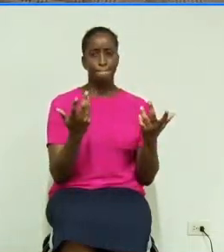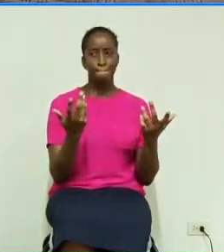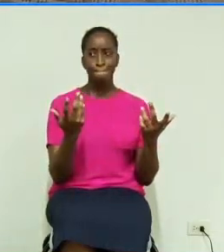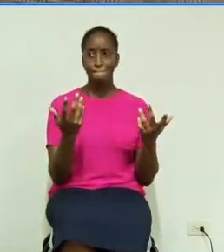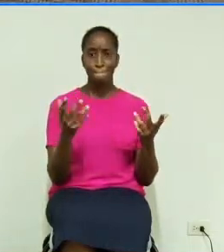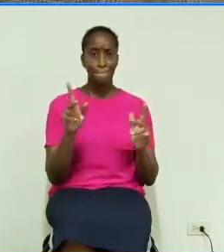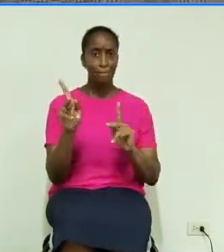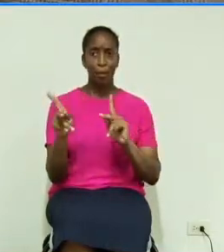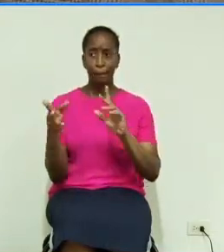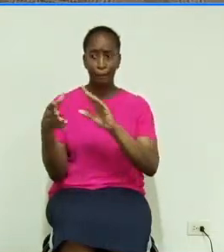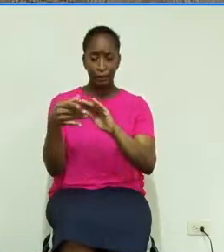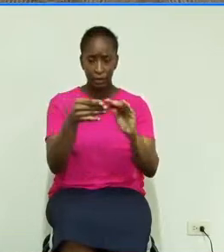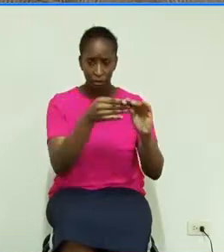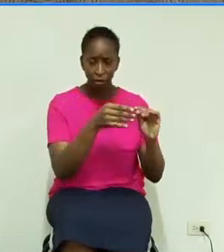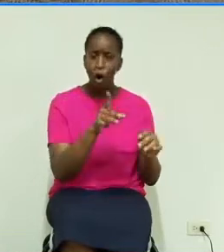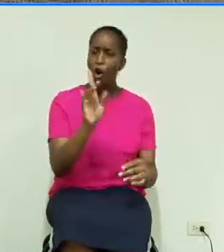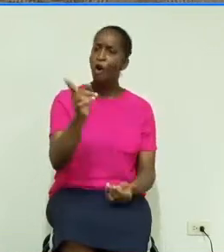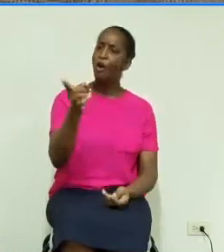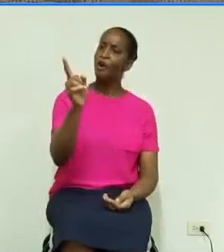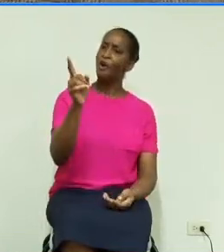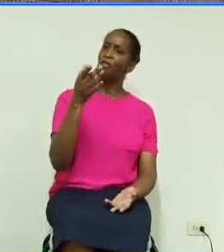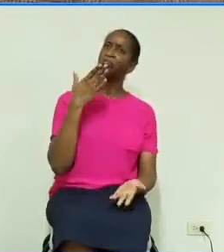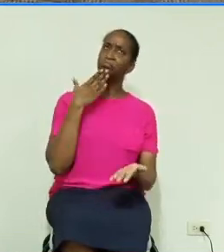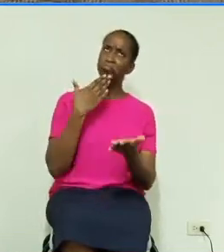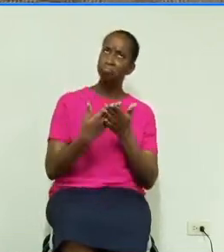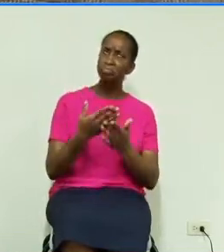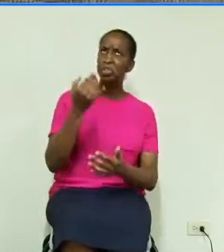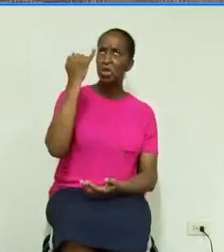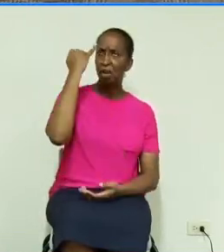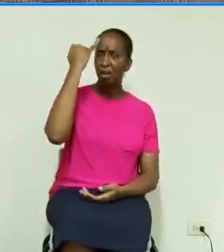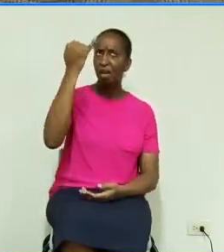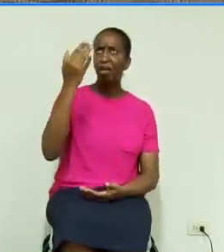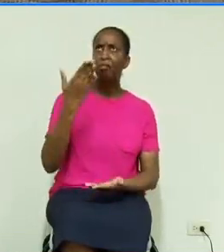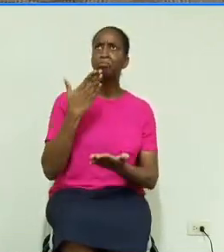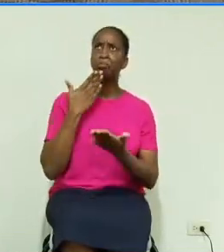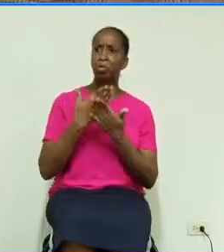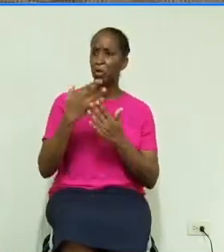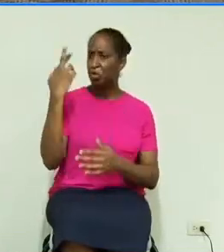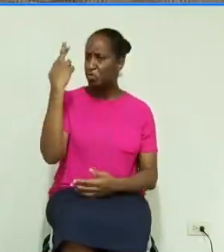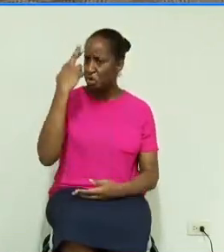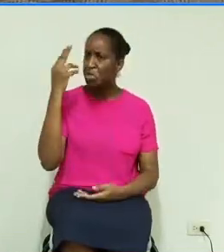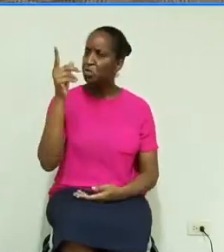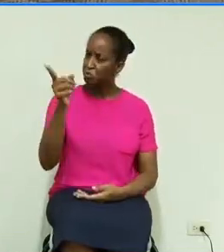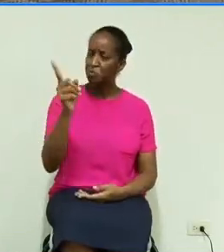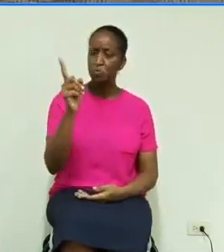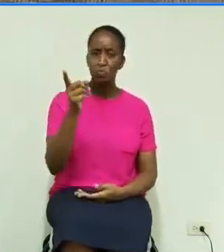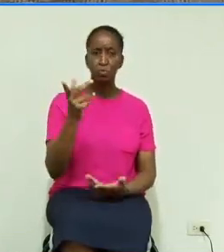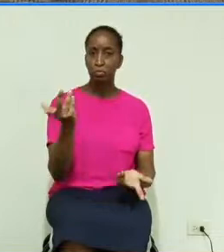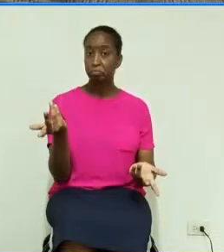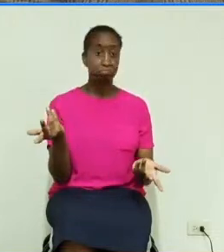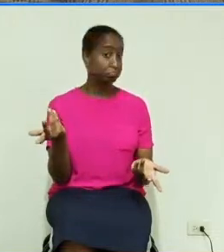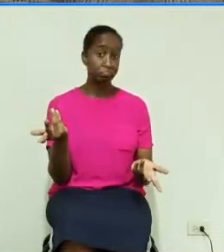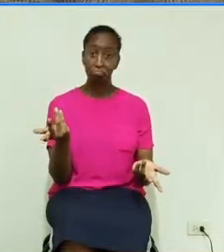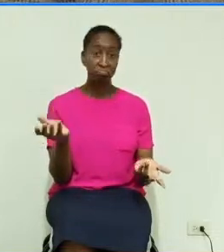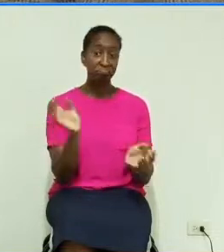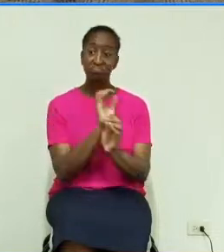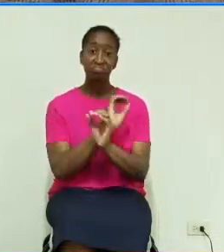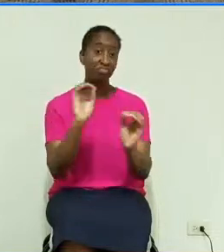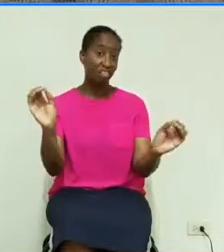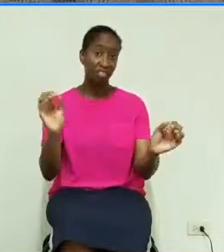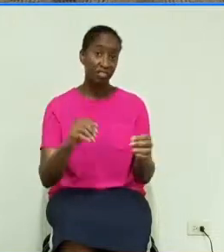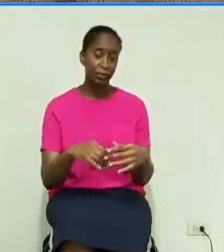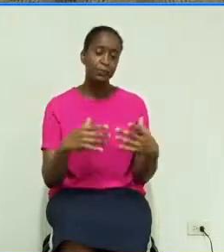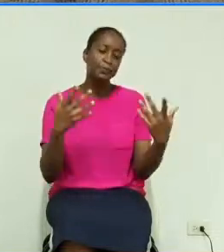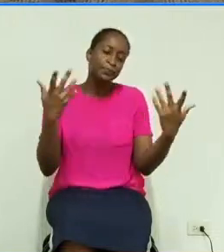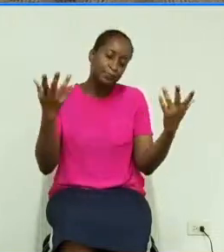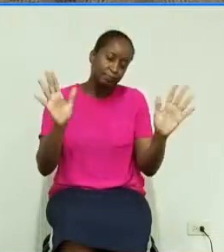you were to ask me, as a purely academic exercise, if the Senate were to be